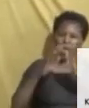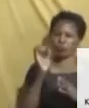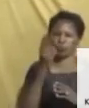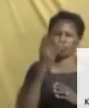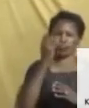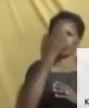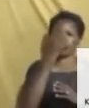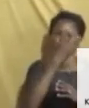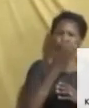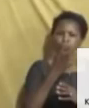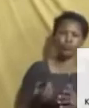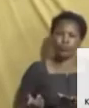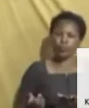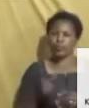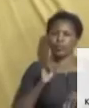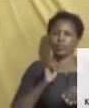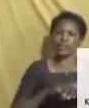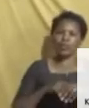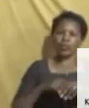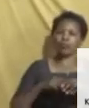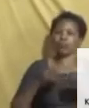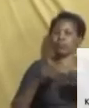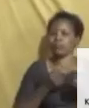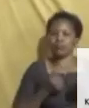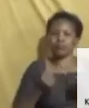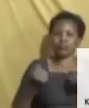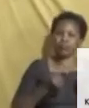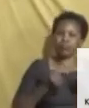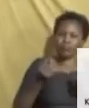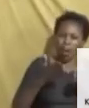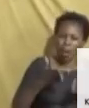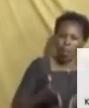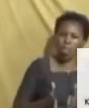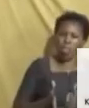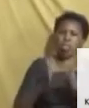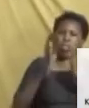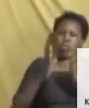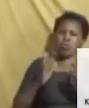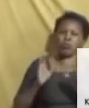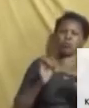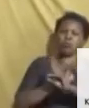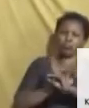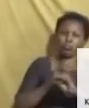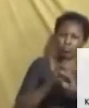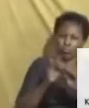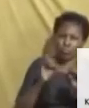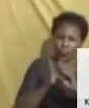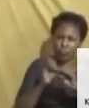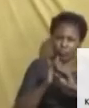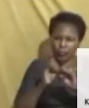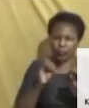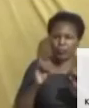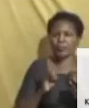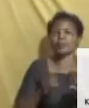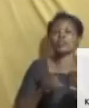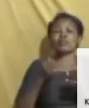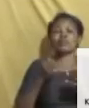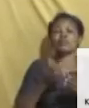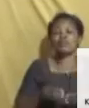traffic to a standstill when they drive, hold fancy parades, and generally demand to be treated like Egyptian pharaohs.